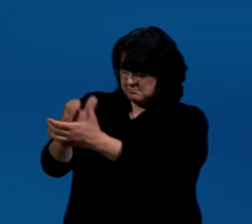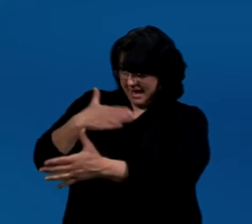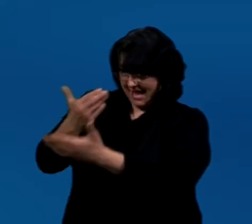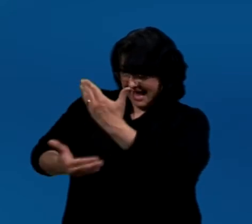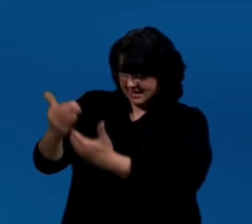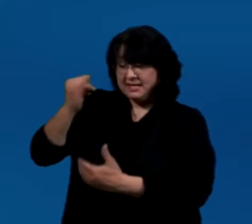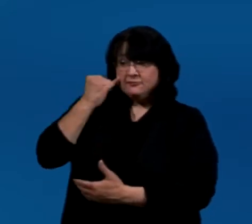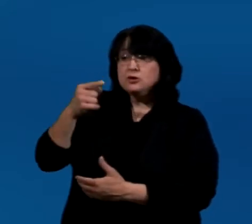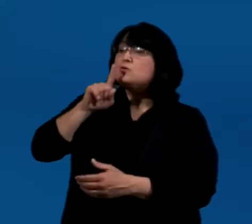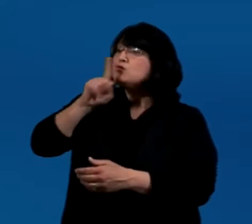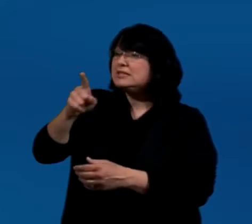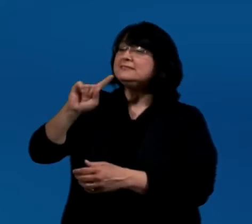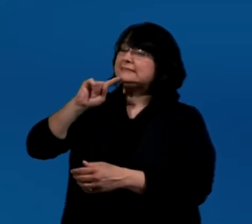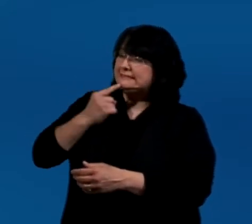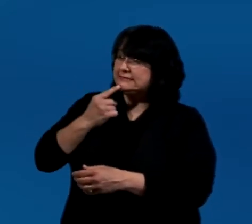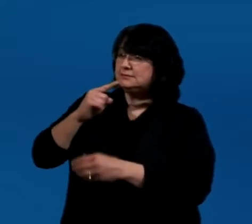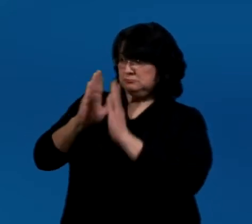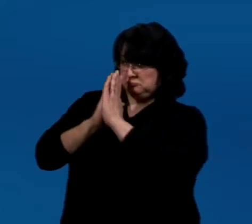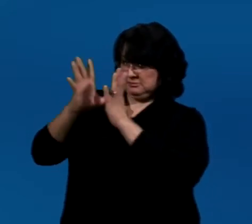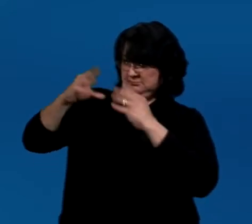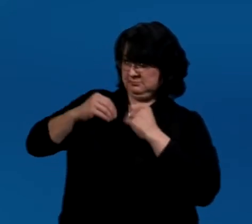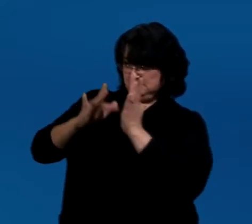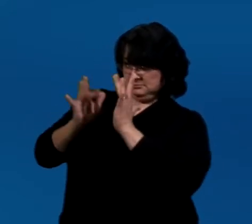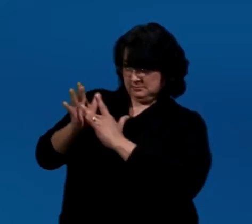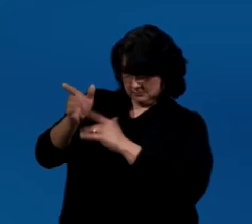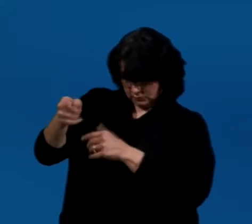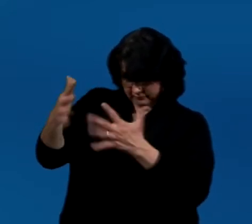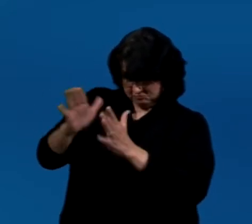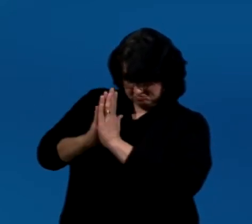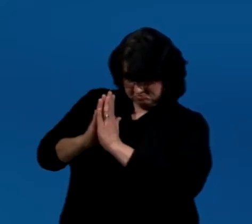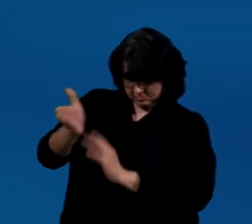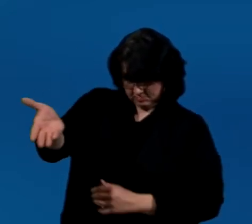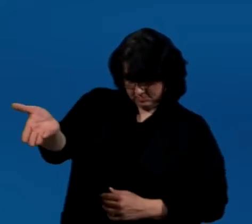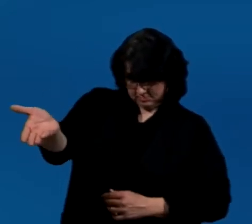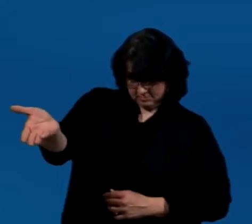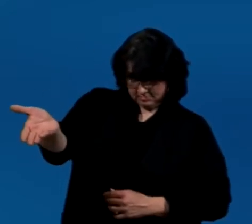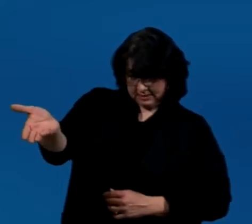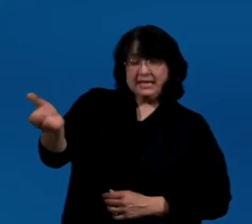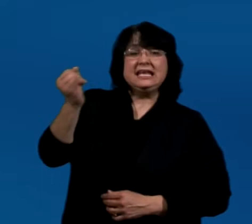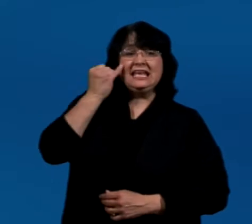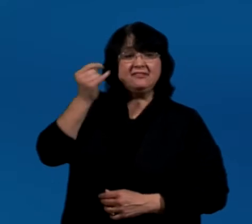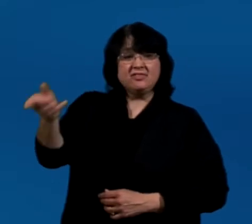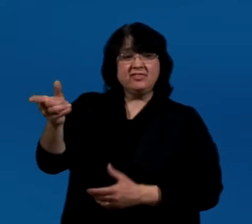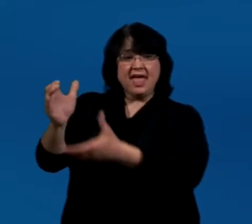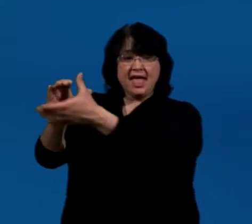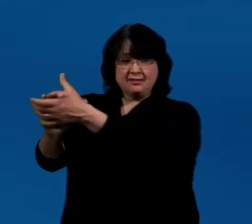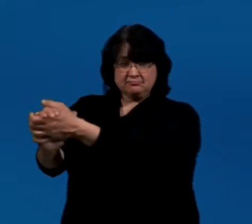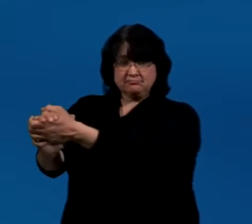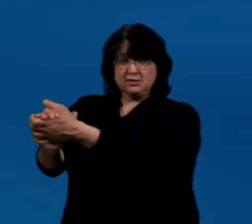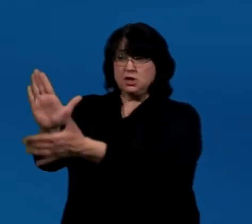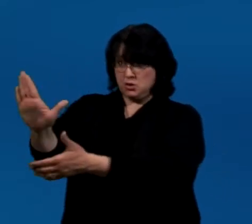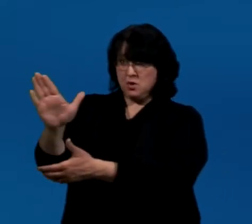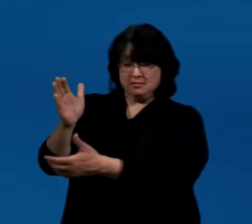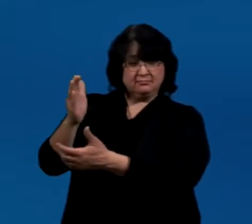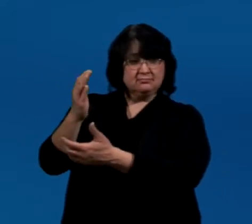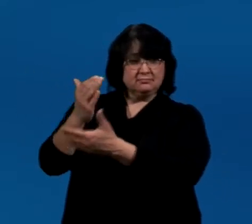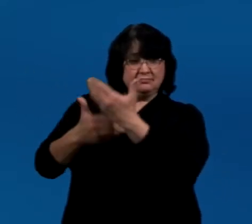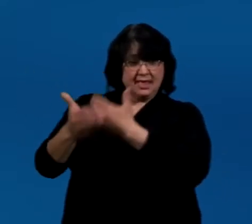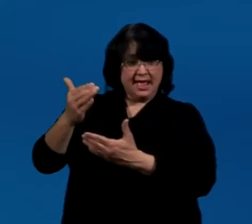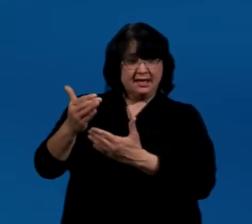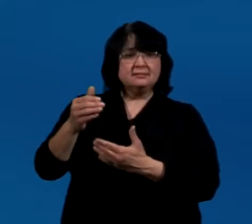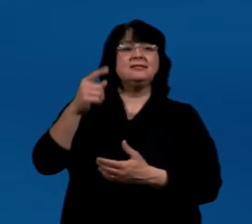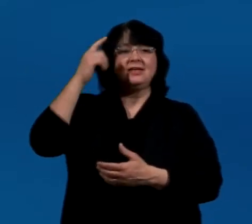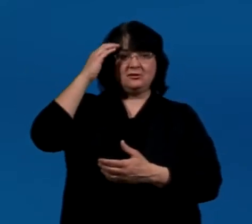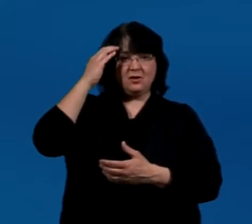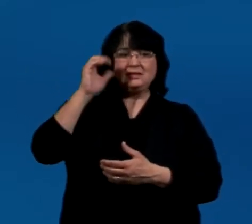meant what you just prayed, Joe. And if they take your hand, they're acknowledging that it's not just your prayer,